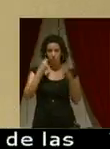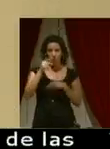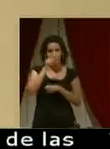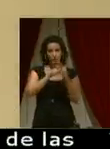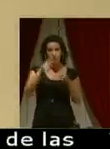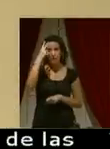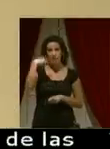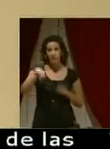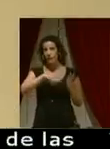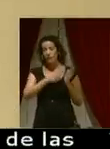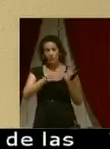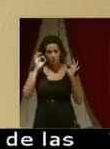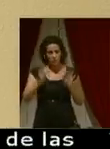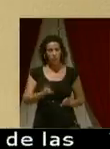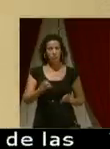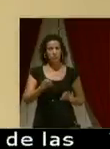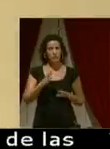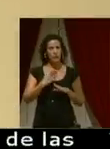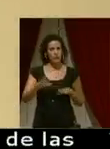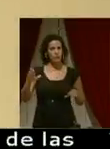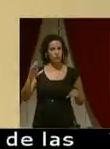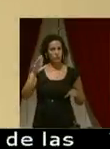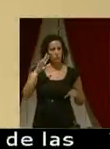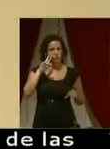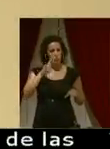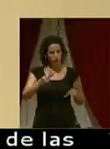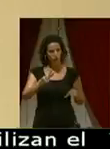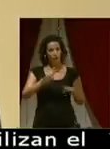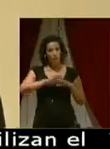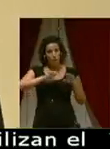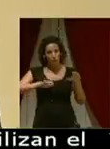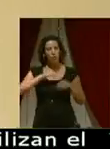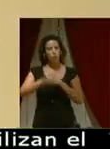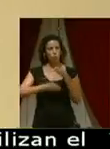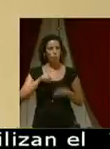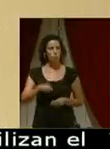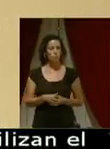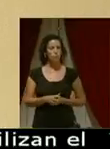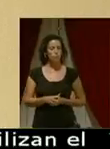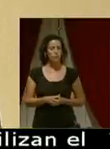the majority of blind people and with the